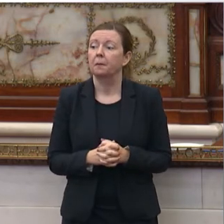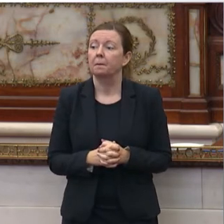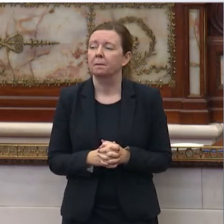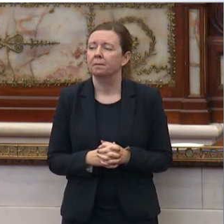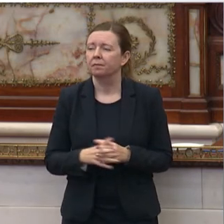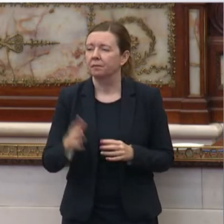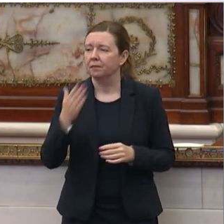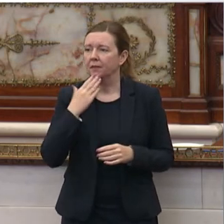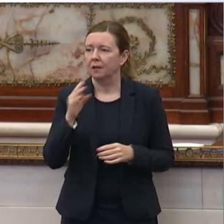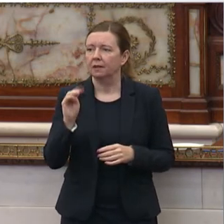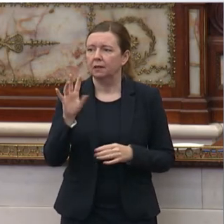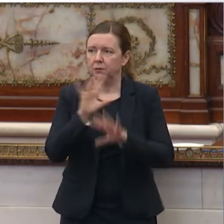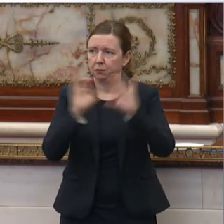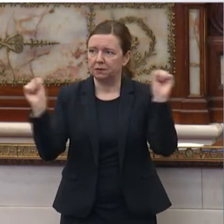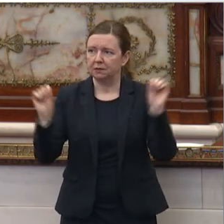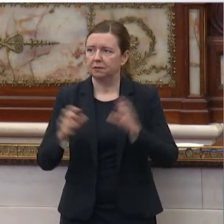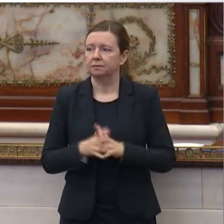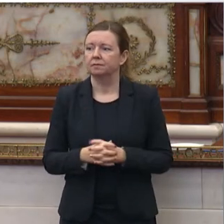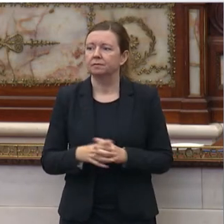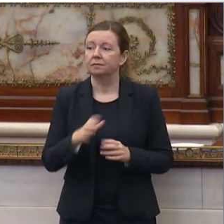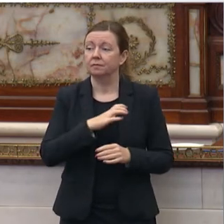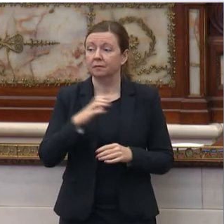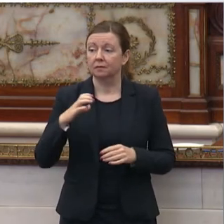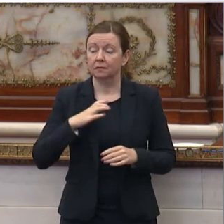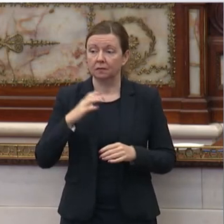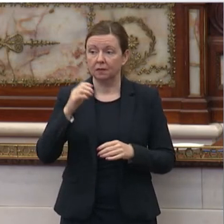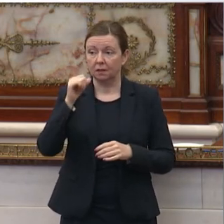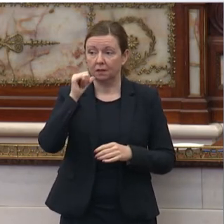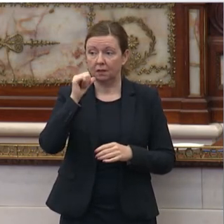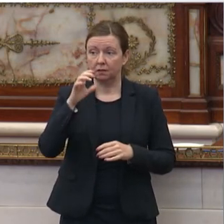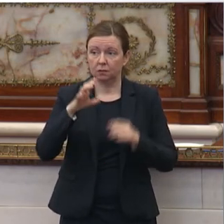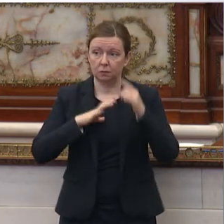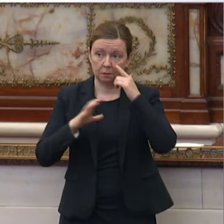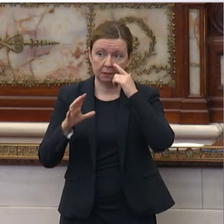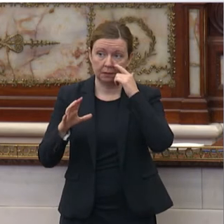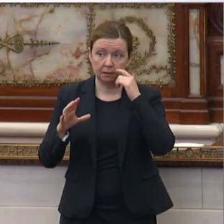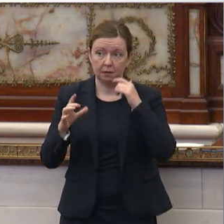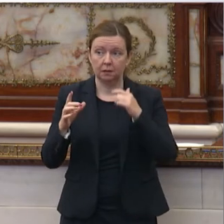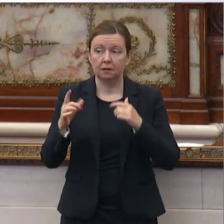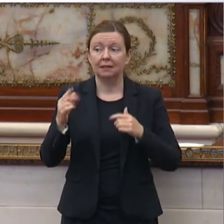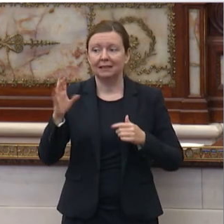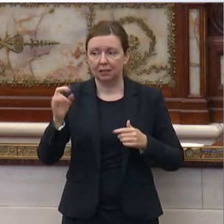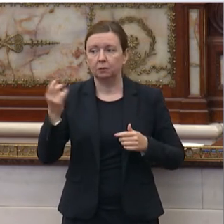Thank you, Mr. President. Councilwoman Gilmore Richardson offers on behalf of Councilman